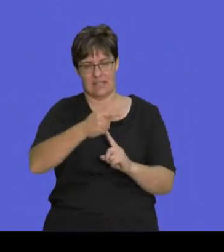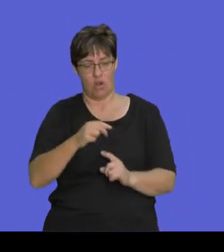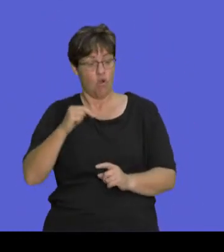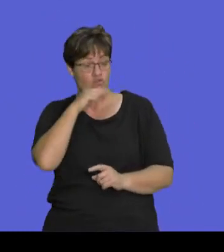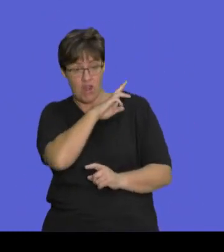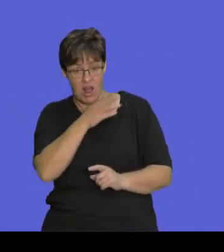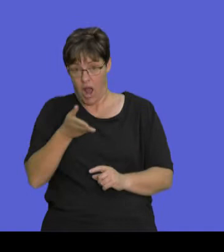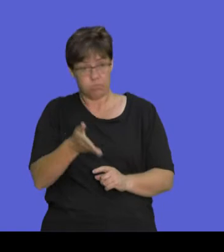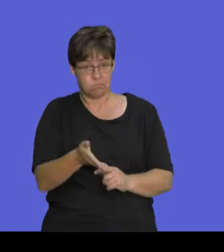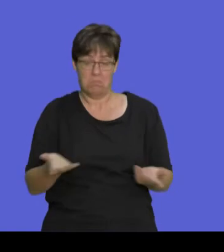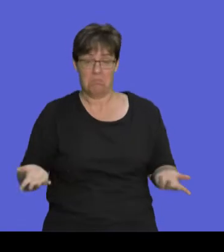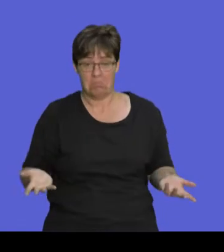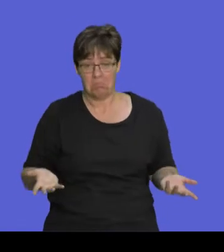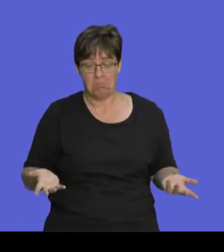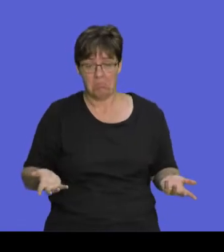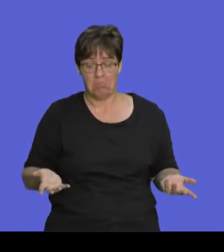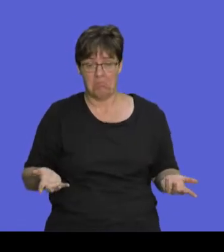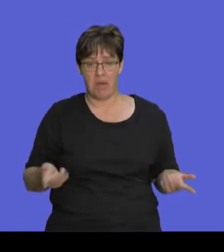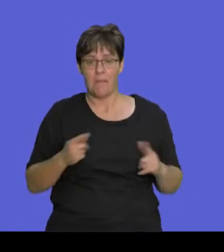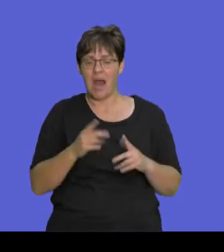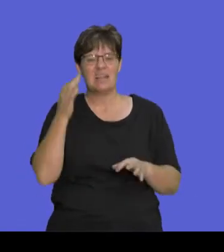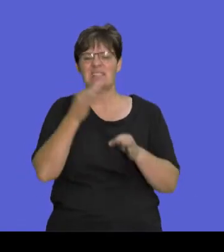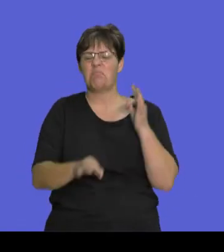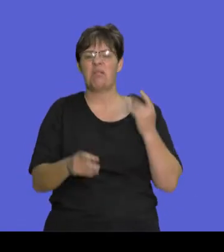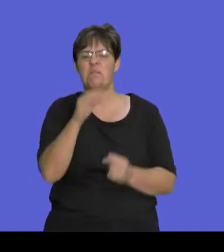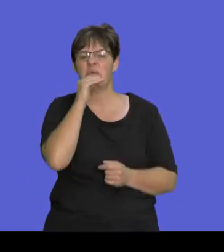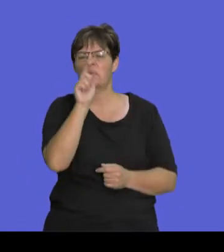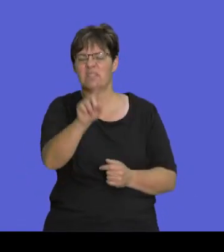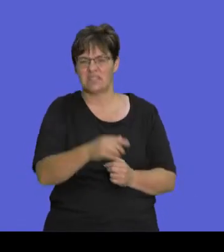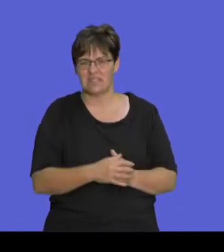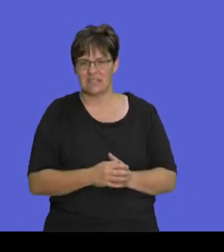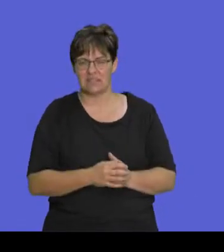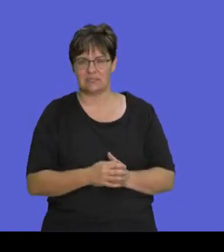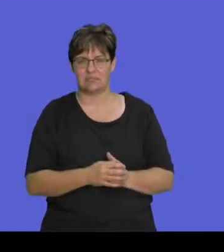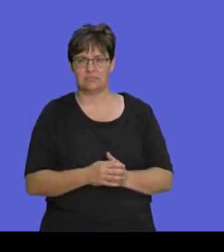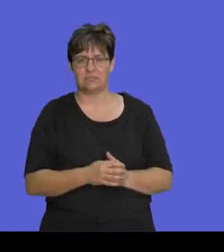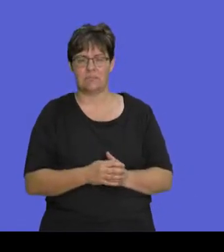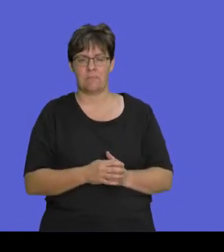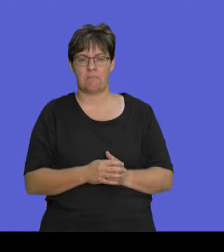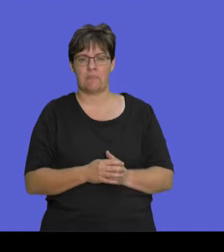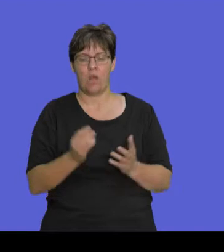don't actually exist in real life. What that simply means is we